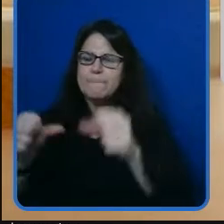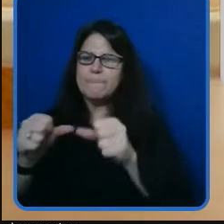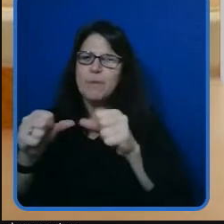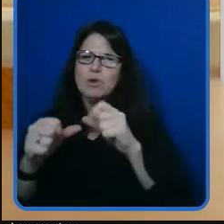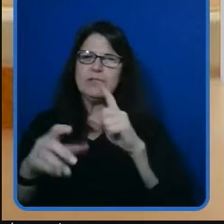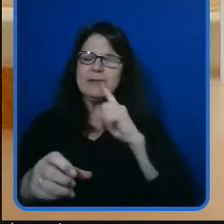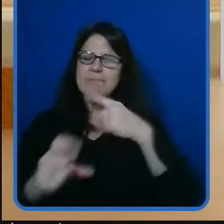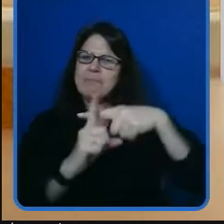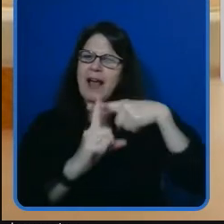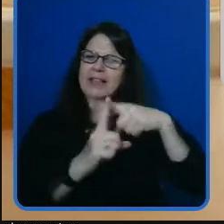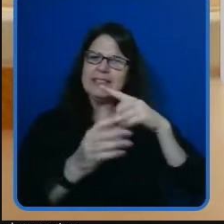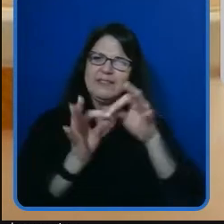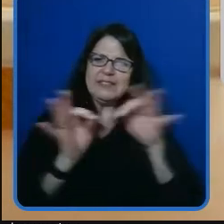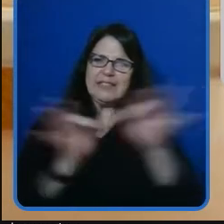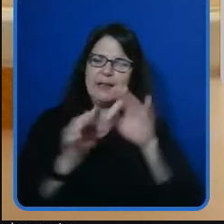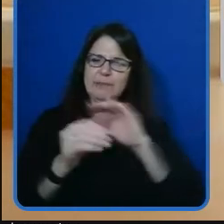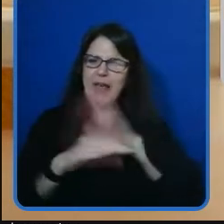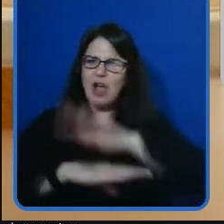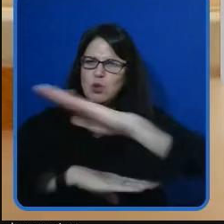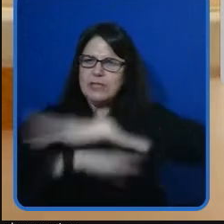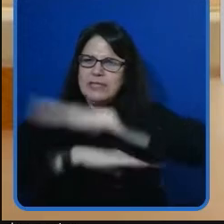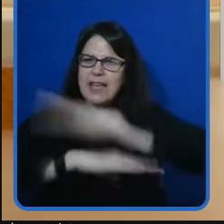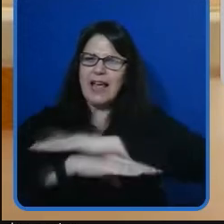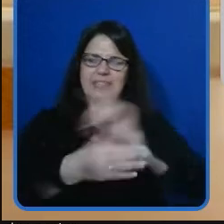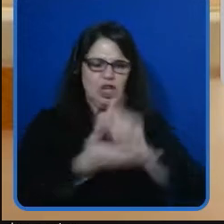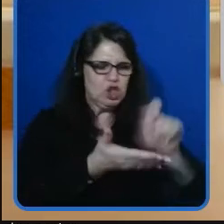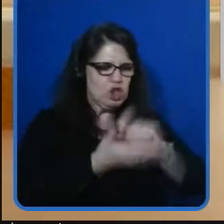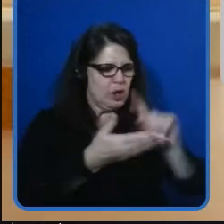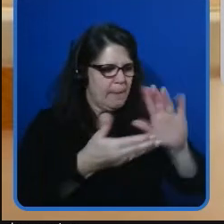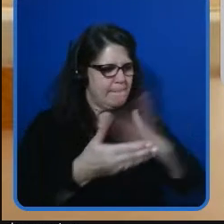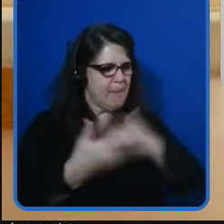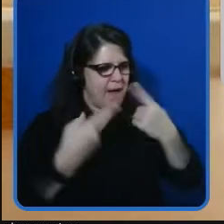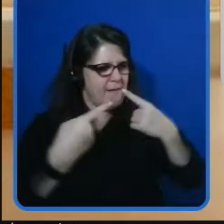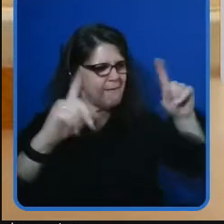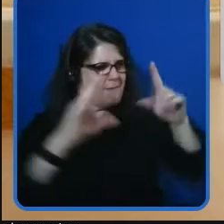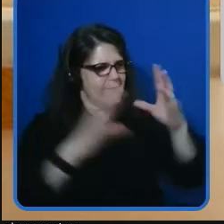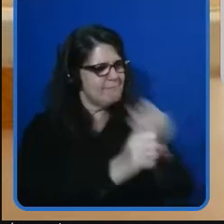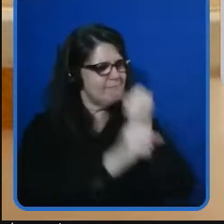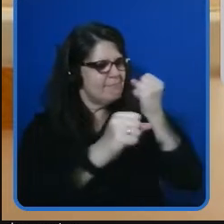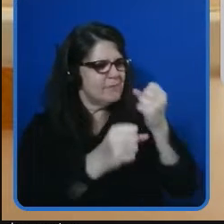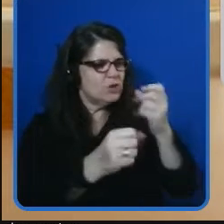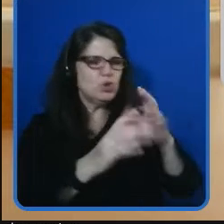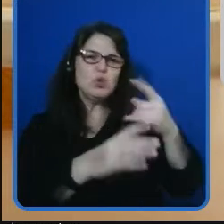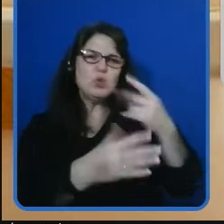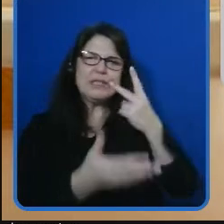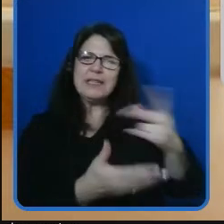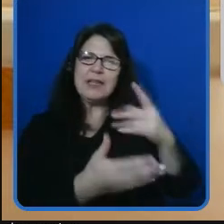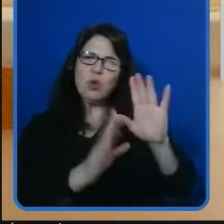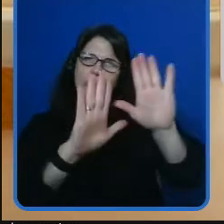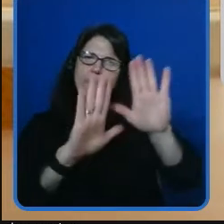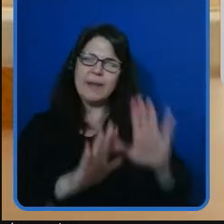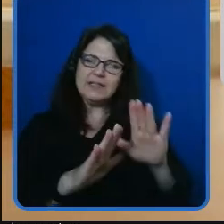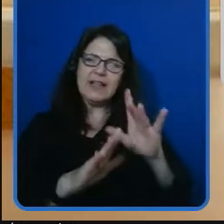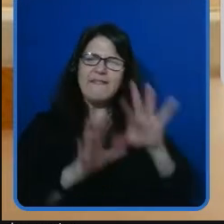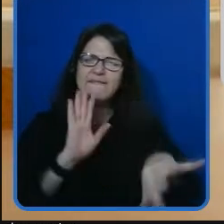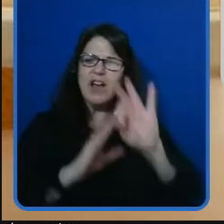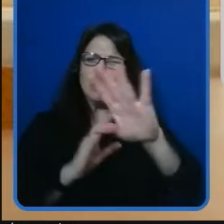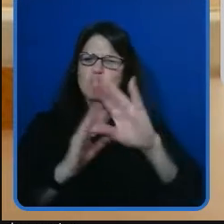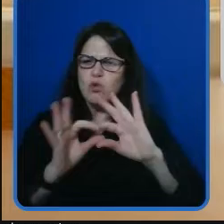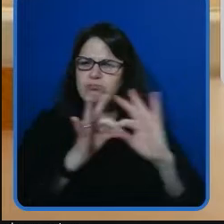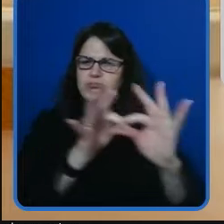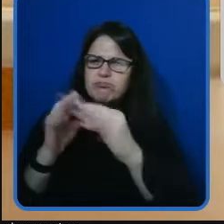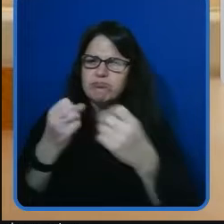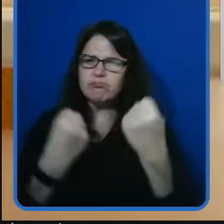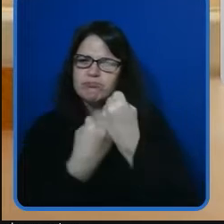journaling about your accomplishments to remind yourself of how amazing you are, finding a supportive squad. Now,